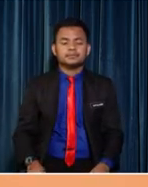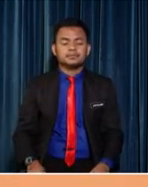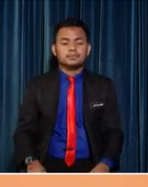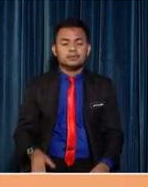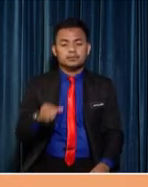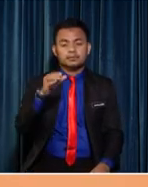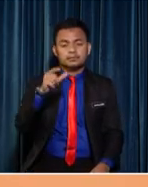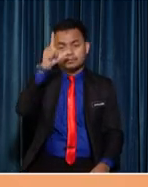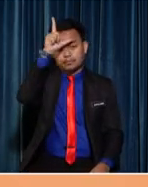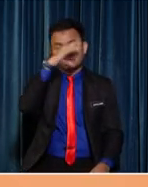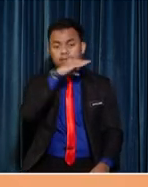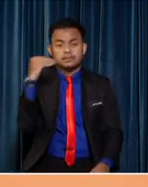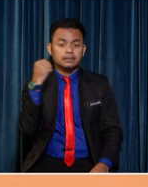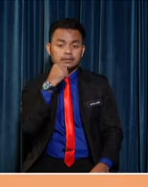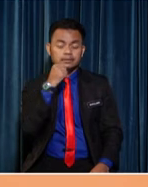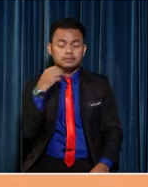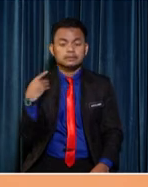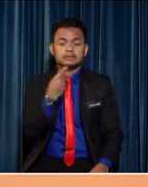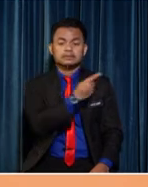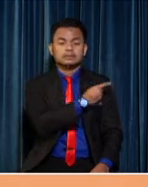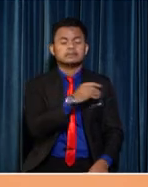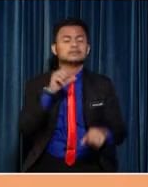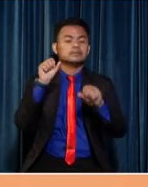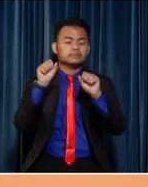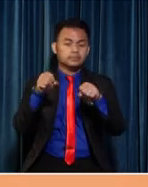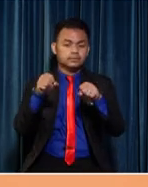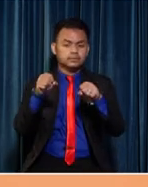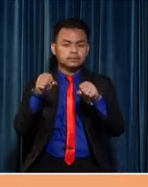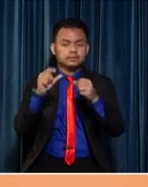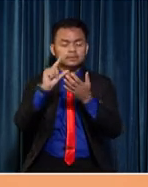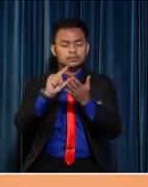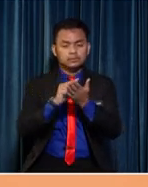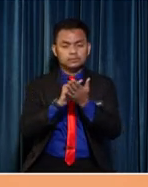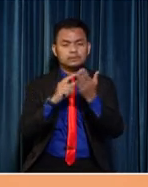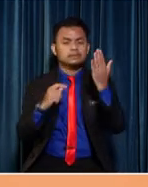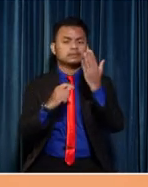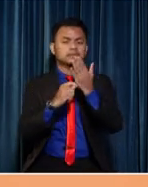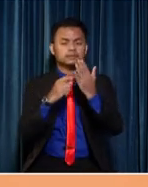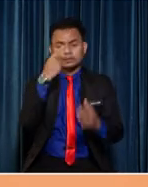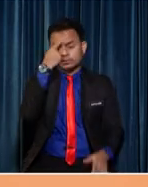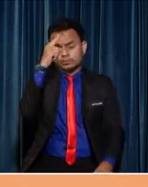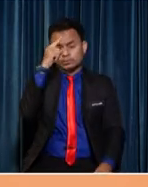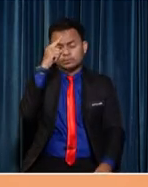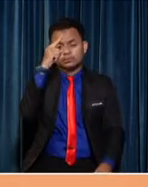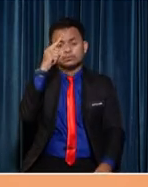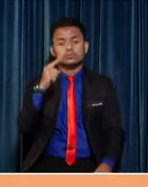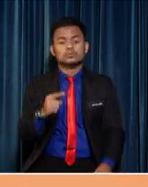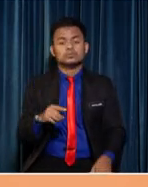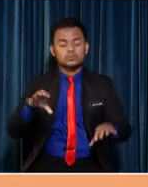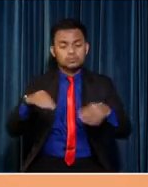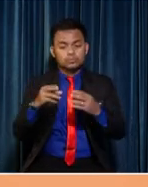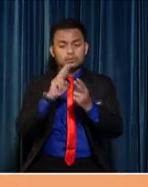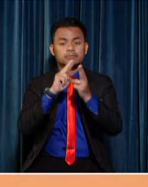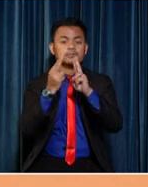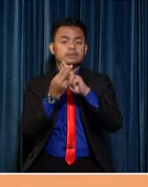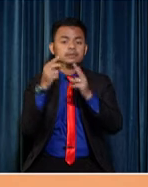Boys and girls, we can also use addition to do this conversion.